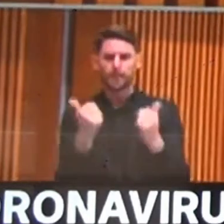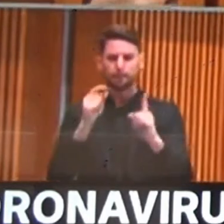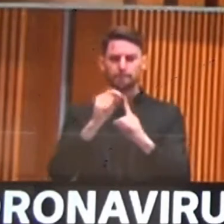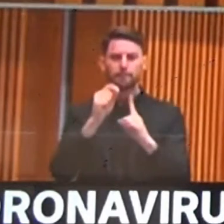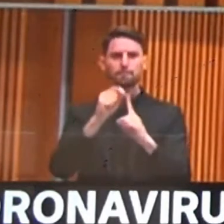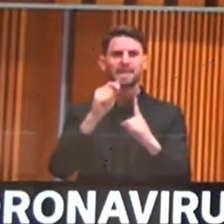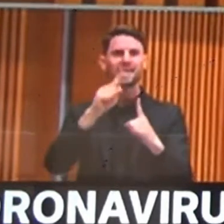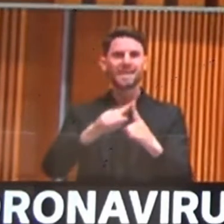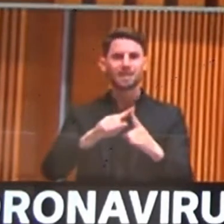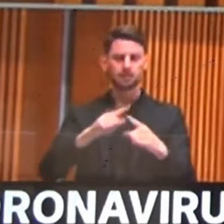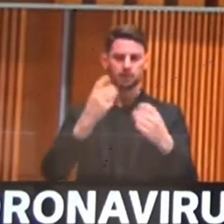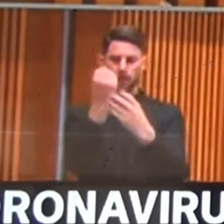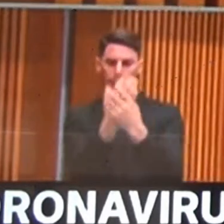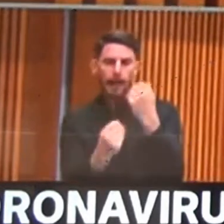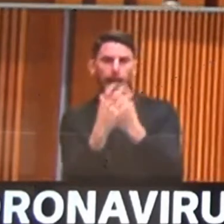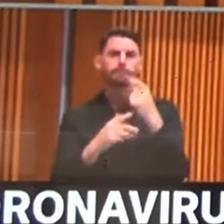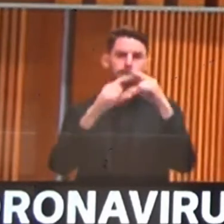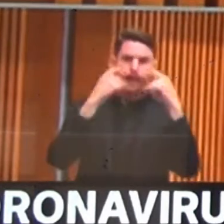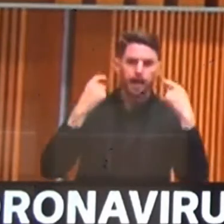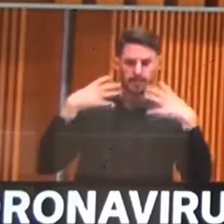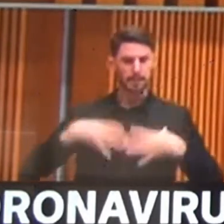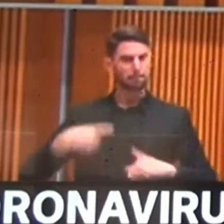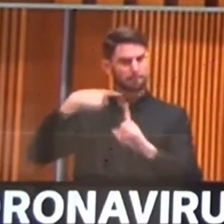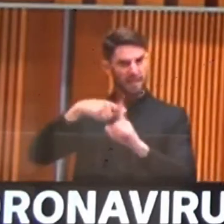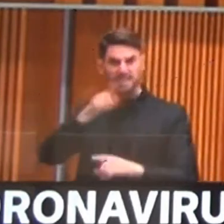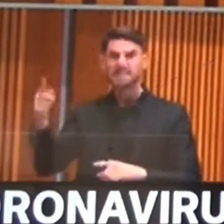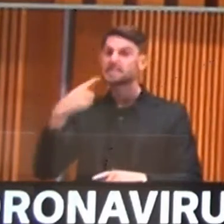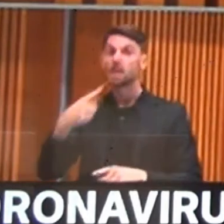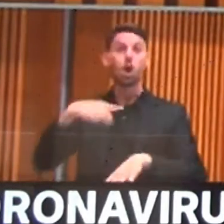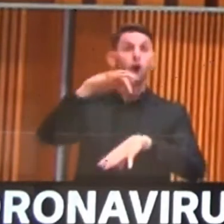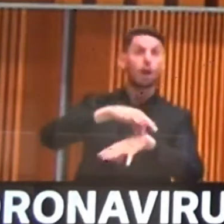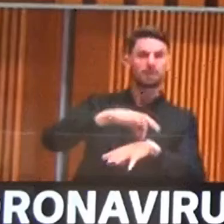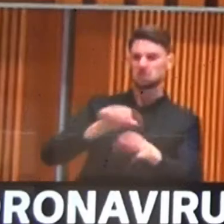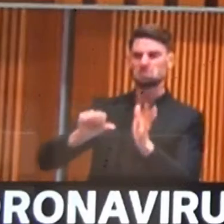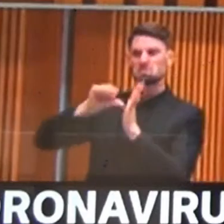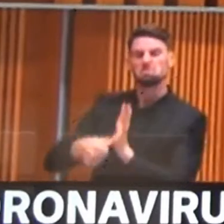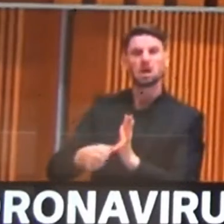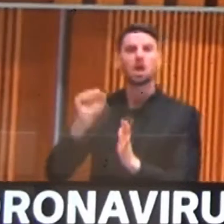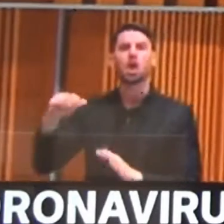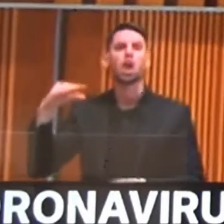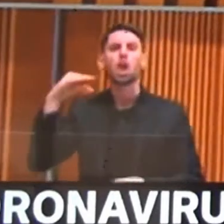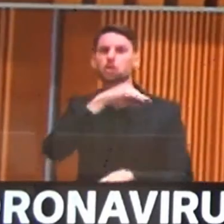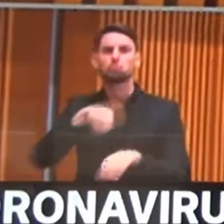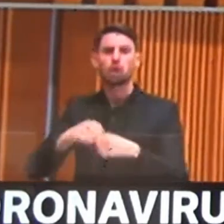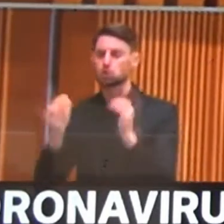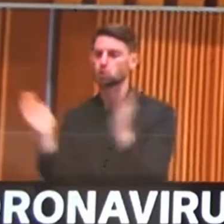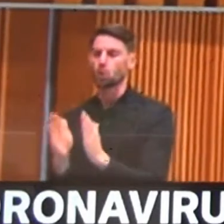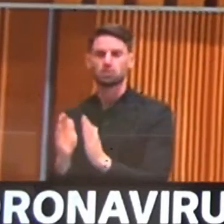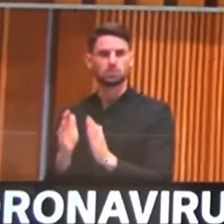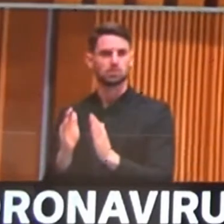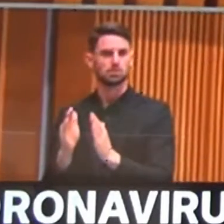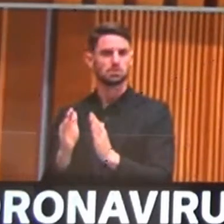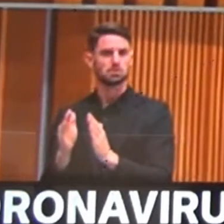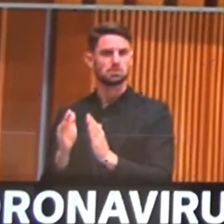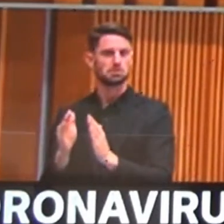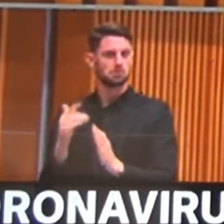skimping on lunch breaks and otherwise to conserve masks. I know you've talked about the 11 million masks that are coming into the system, but is